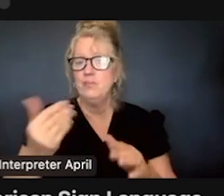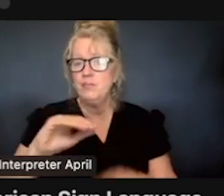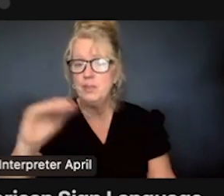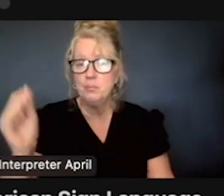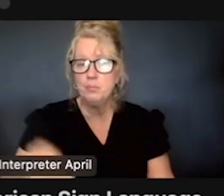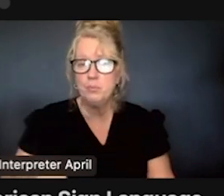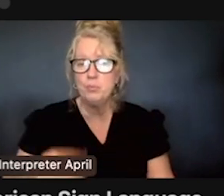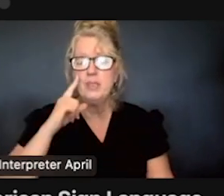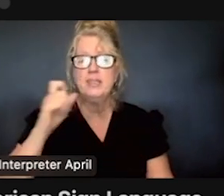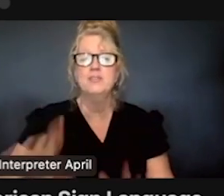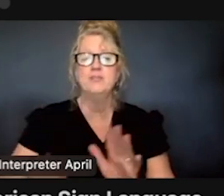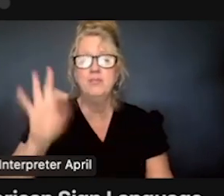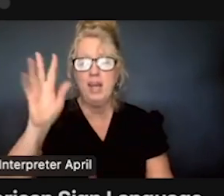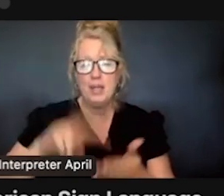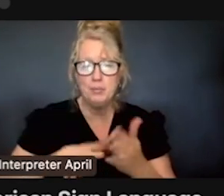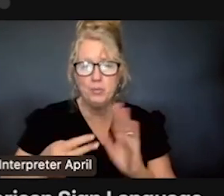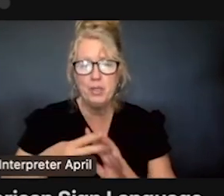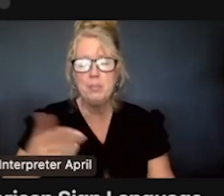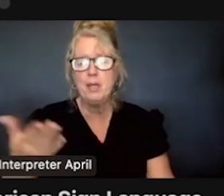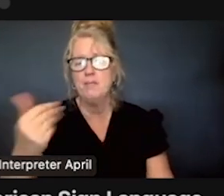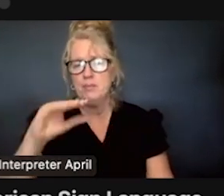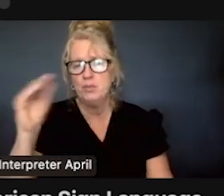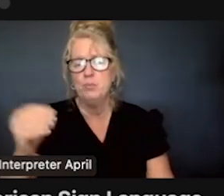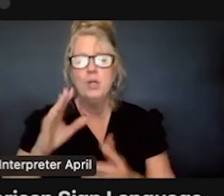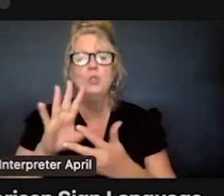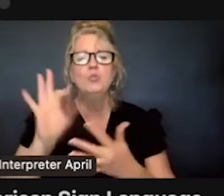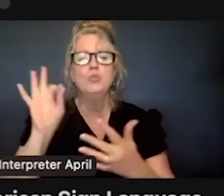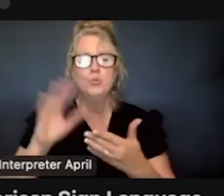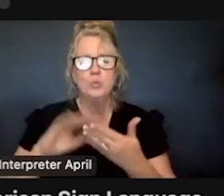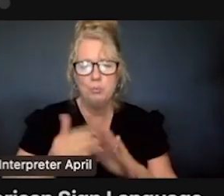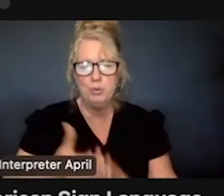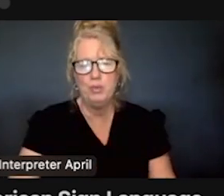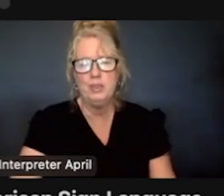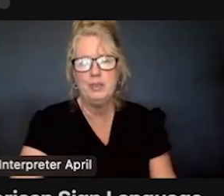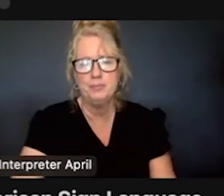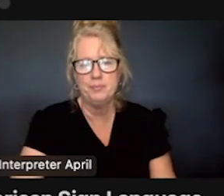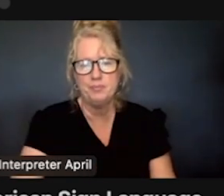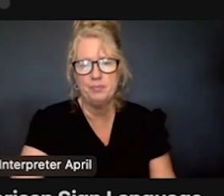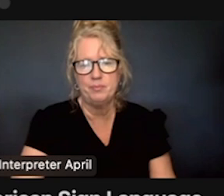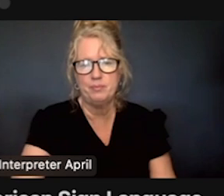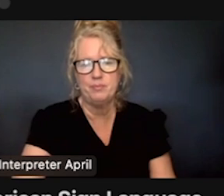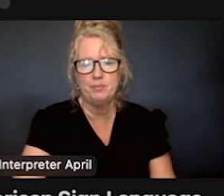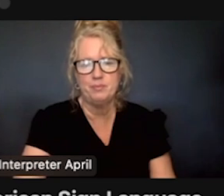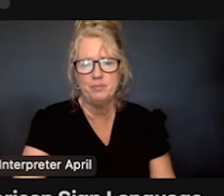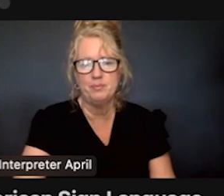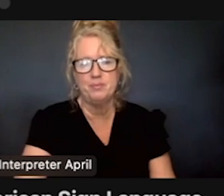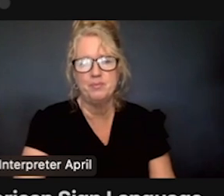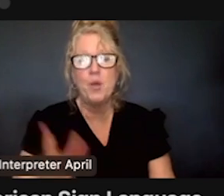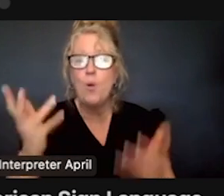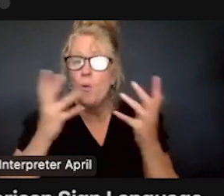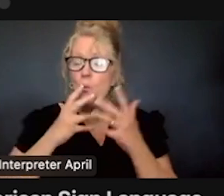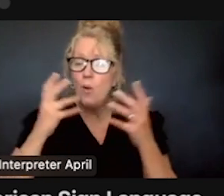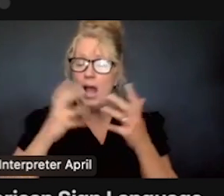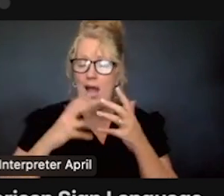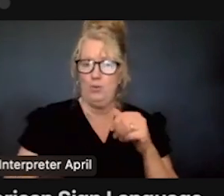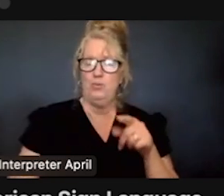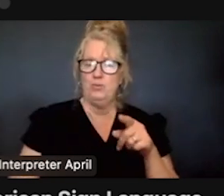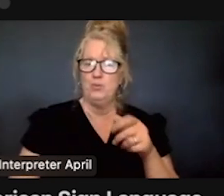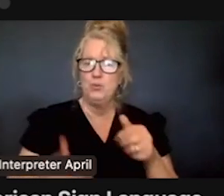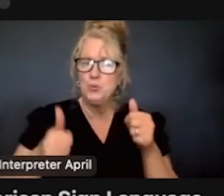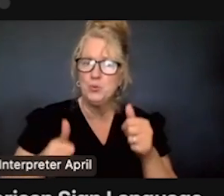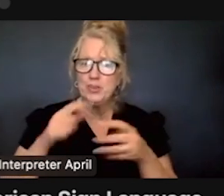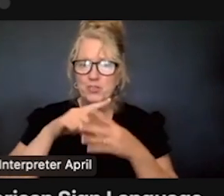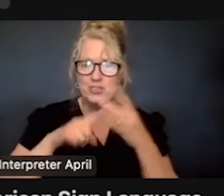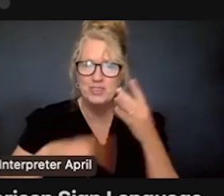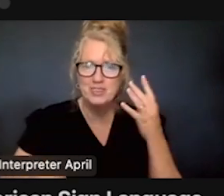15% find purpose, and 15% choose community. Wow. So what is it? It